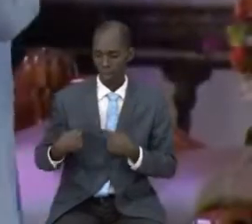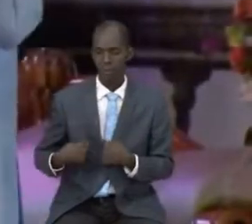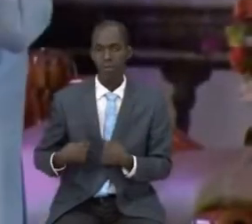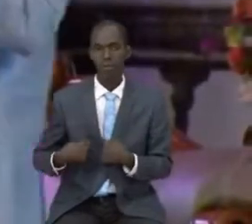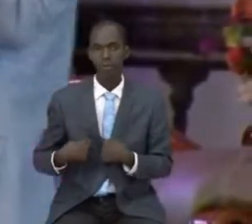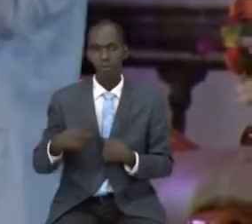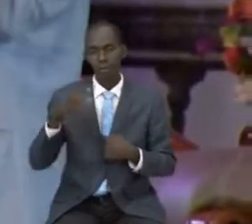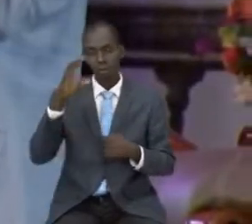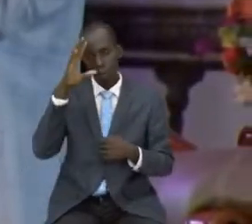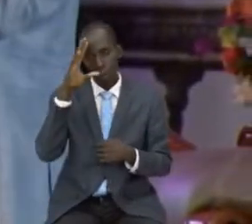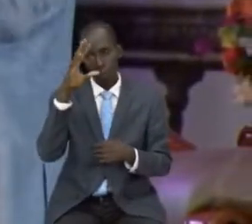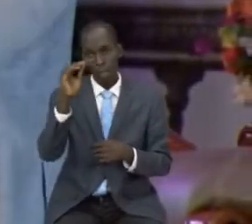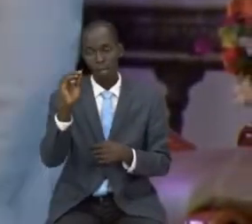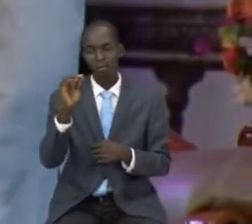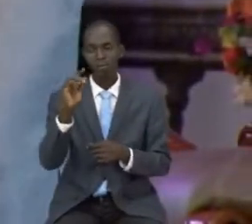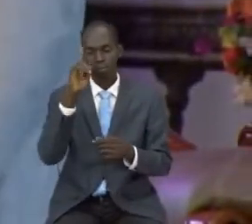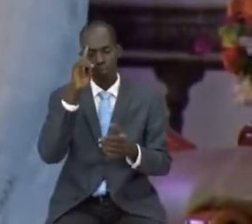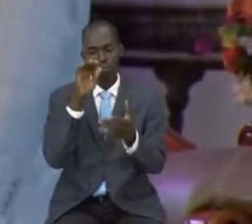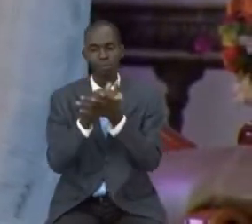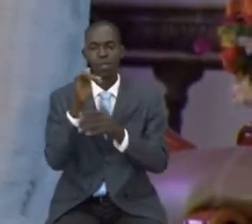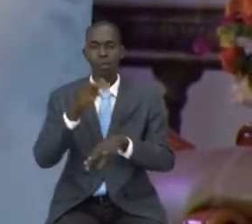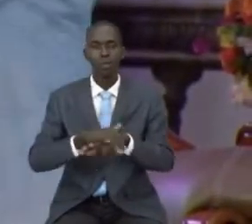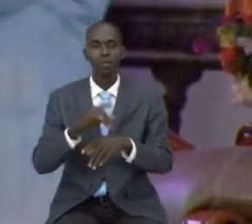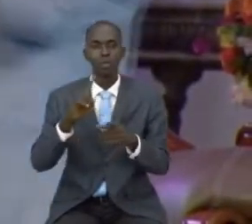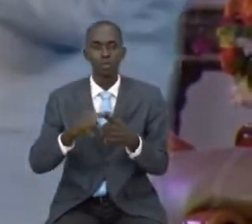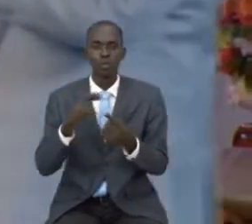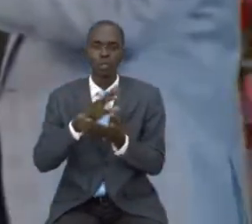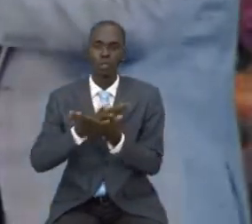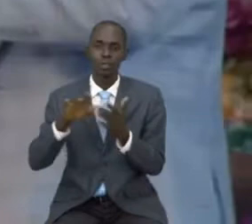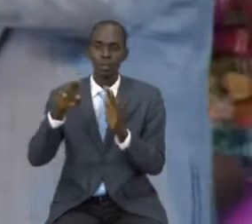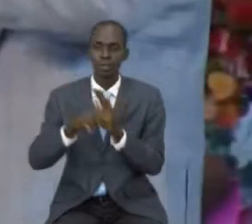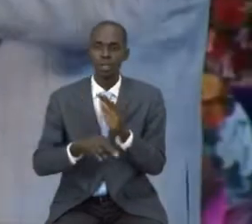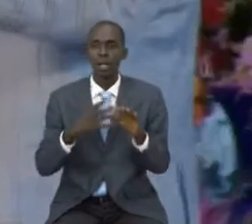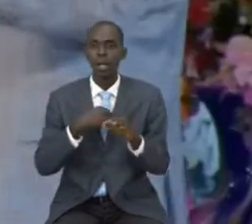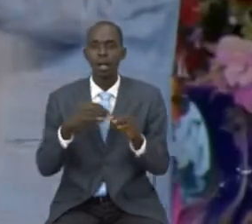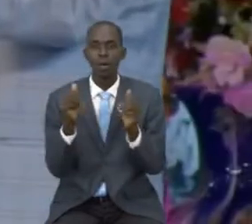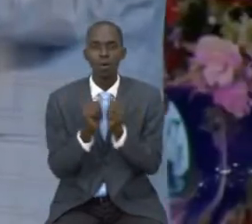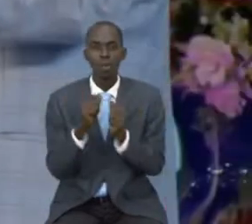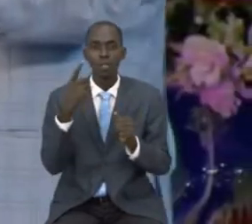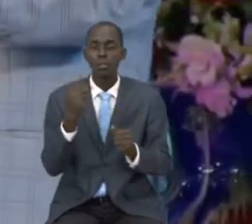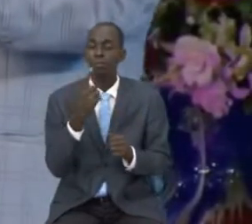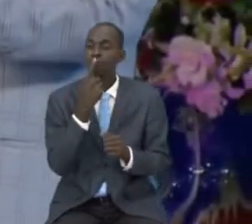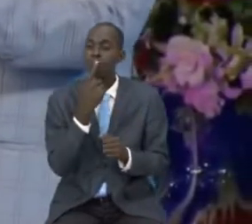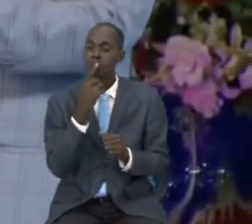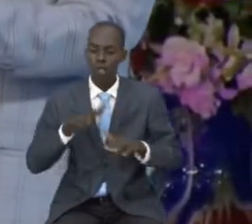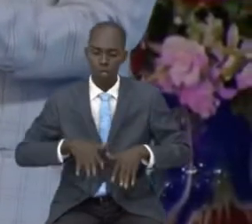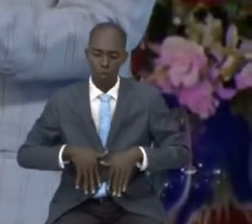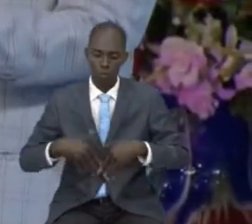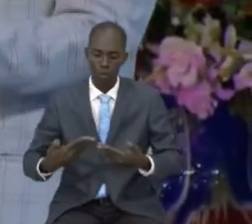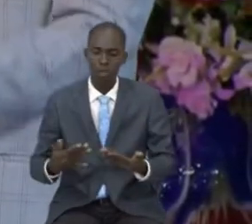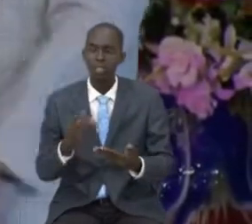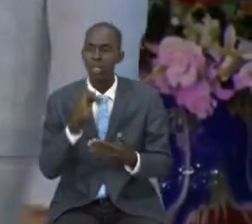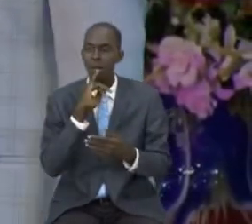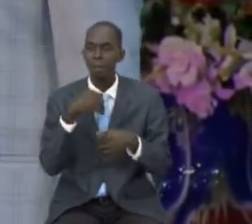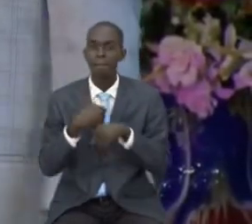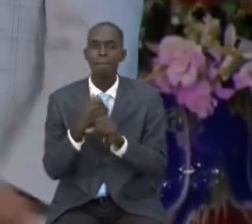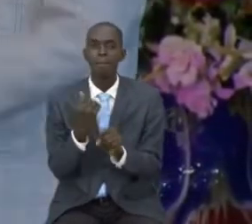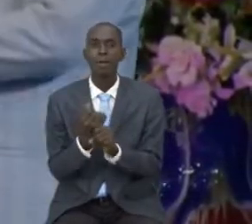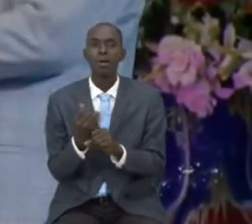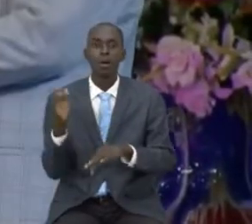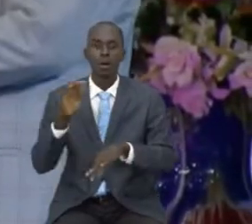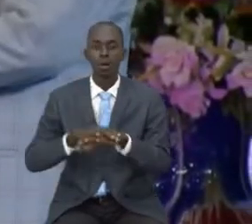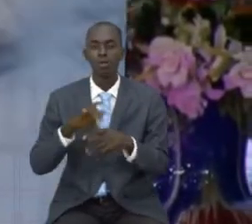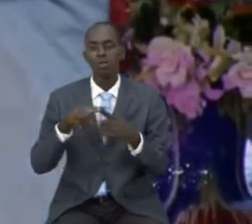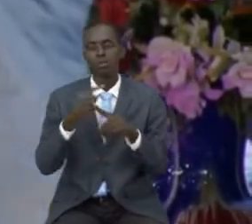man believeth unto righteousness, and with the mouth confession is made